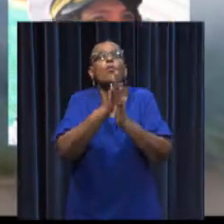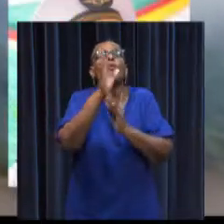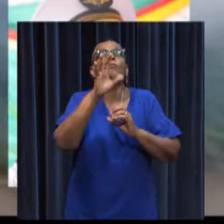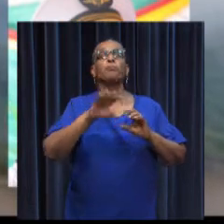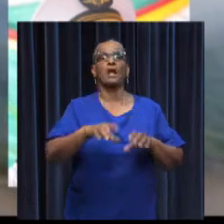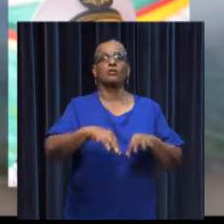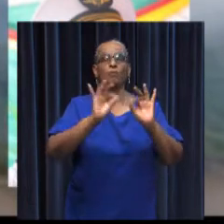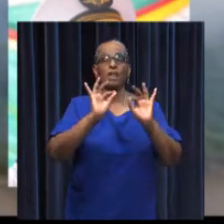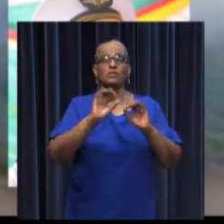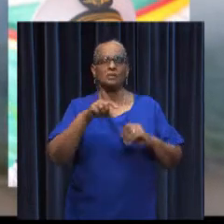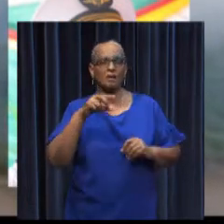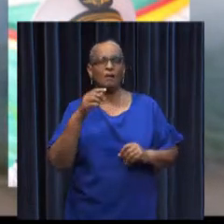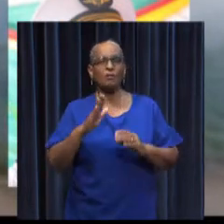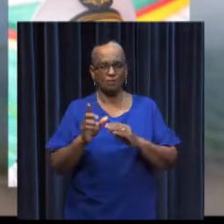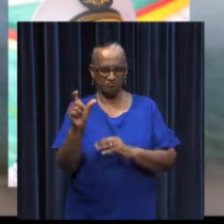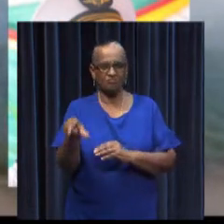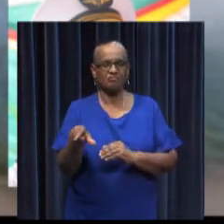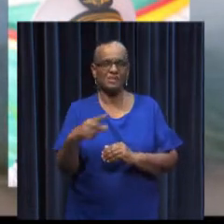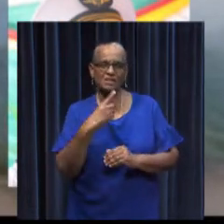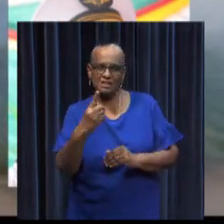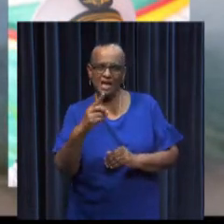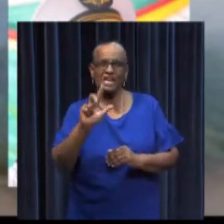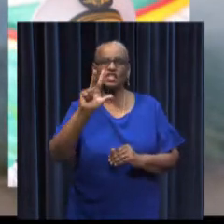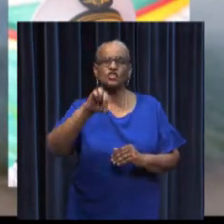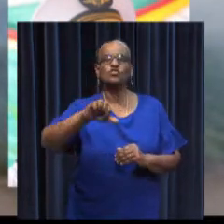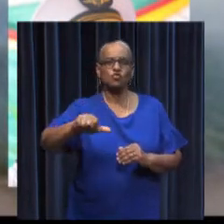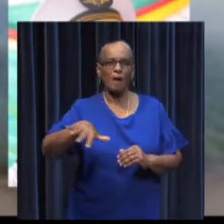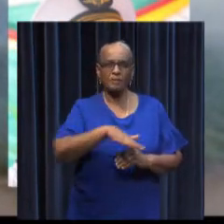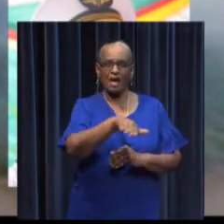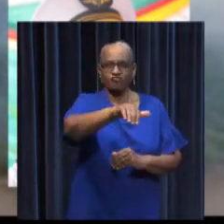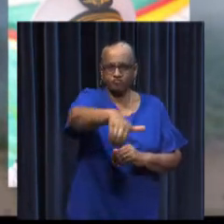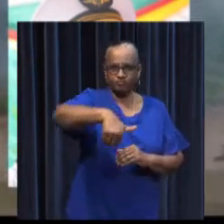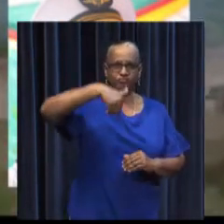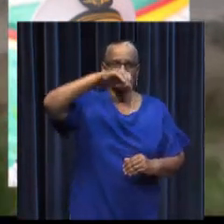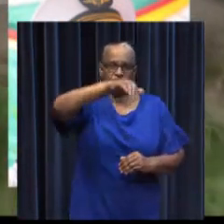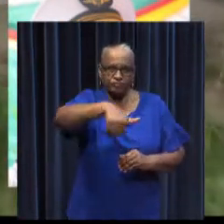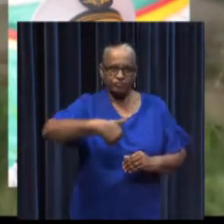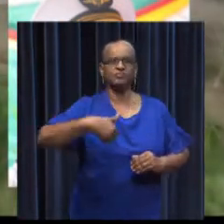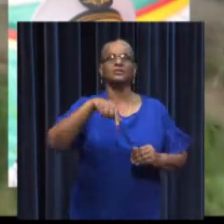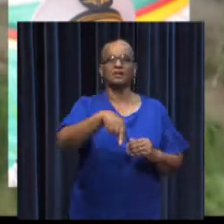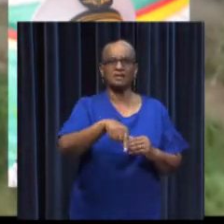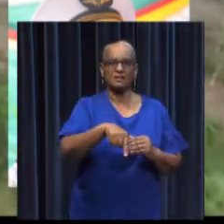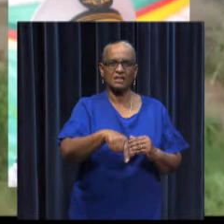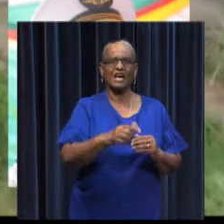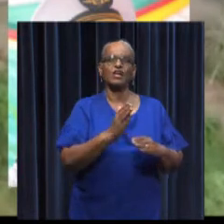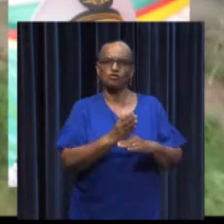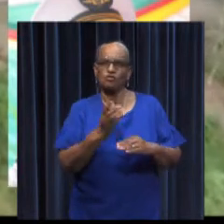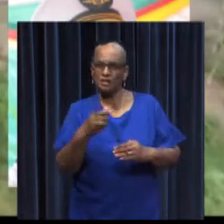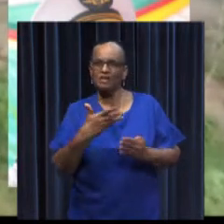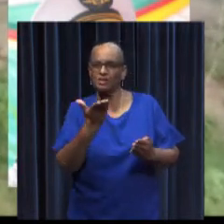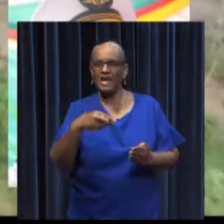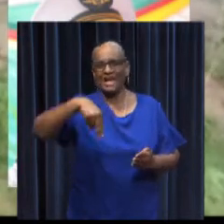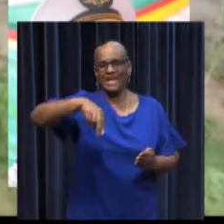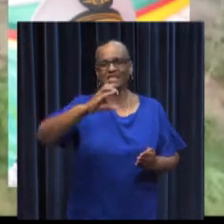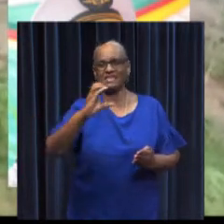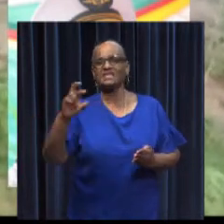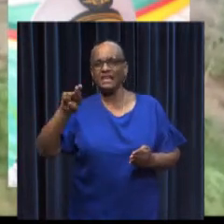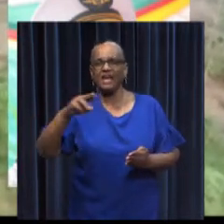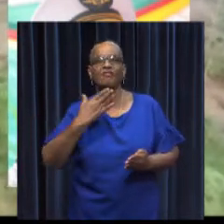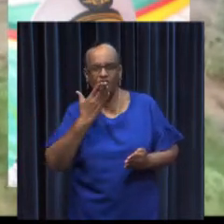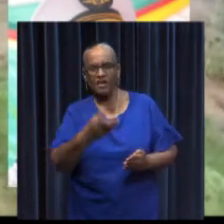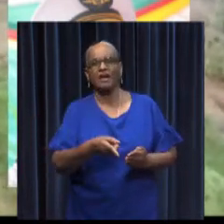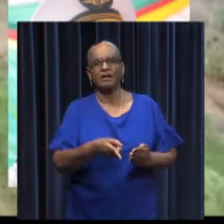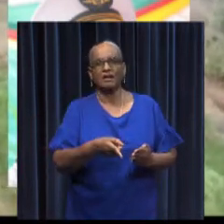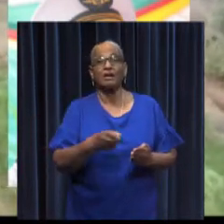better overview of the fire. Kurban indicated that Staatsolie made a swamp excavator available through